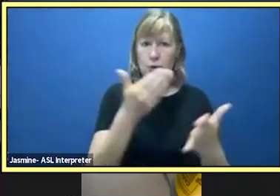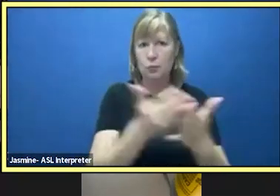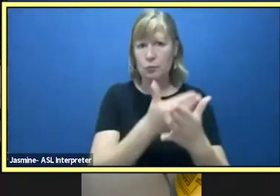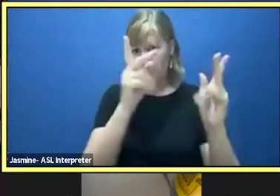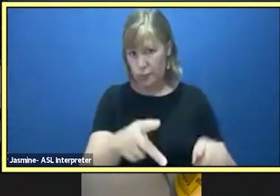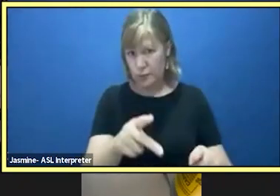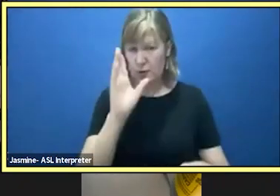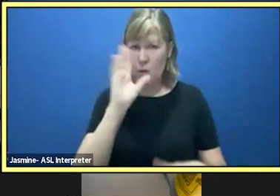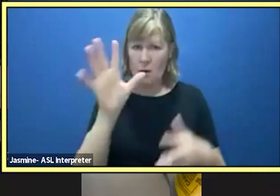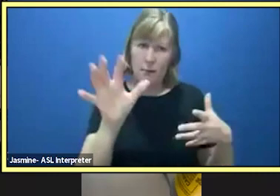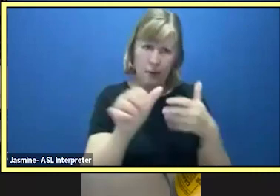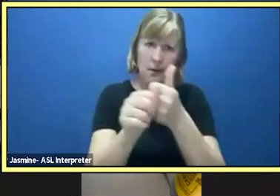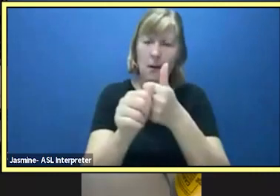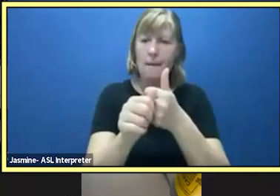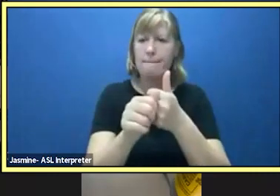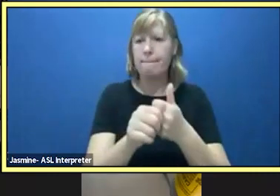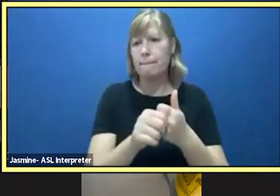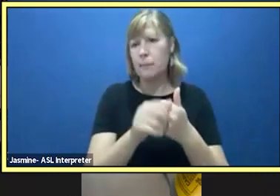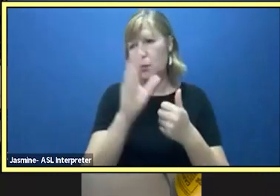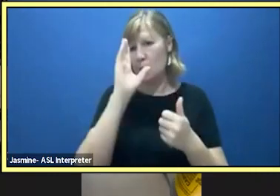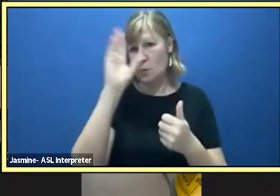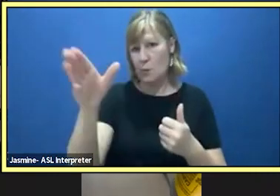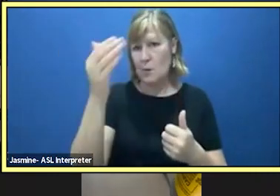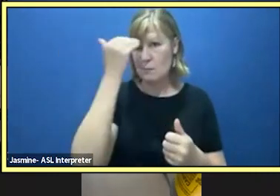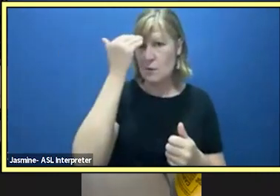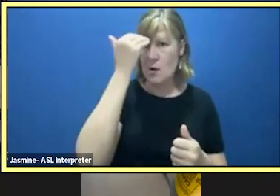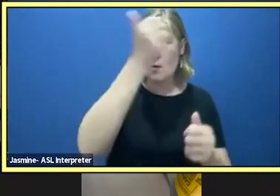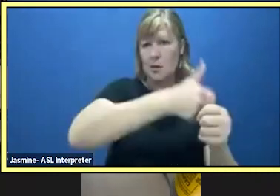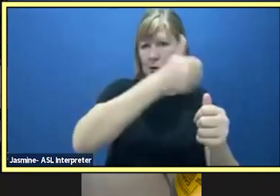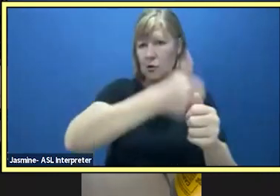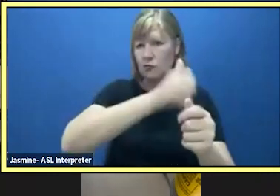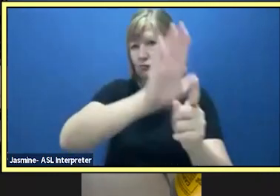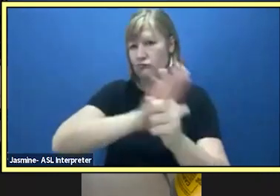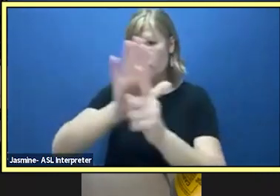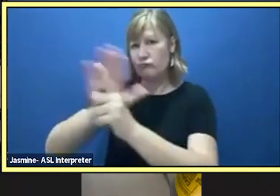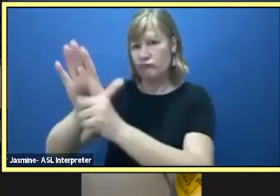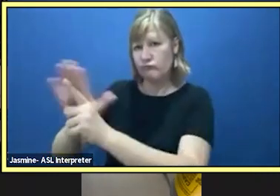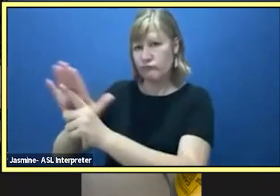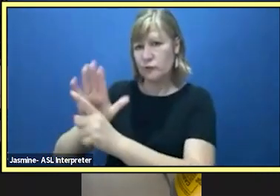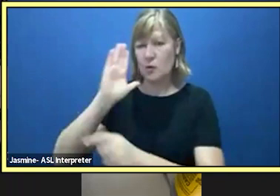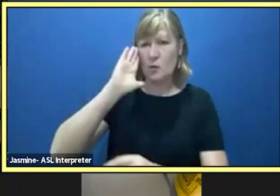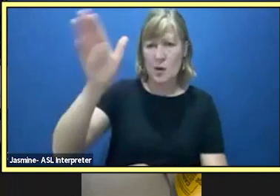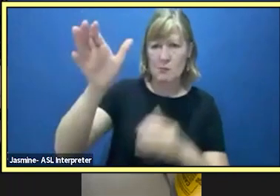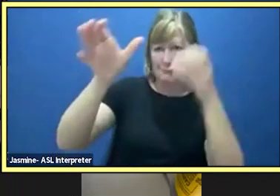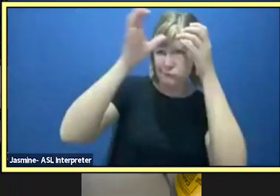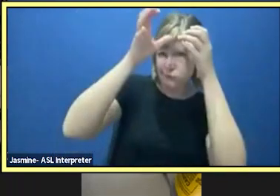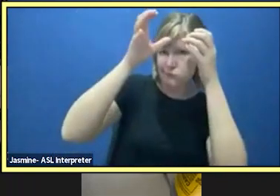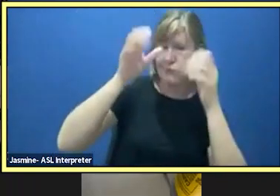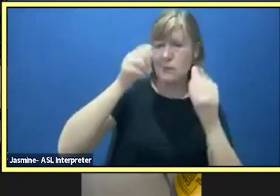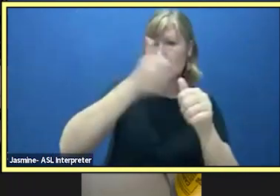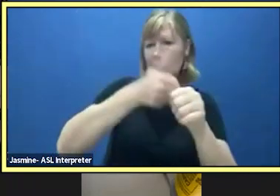each individual and really have a well-rounded understanding of what their needs and